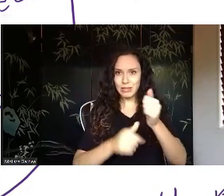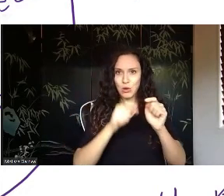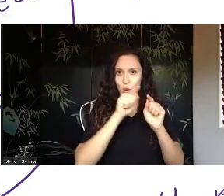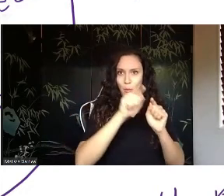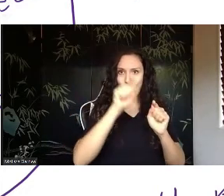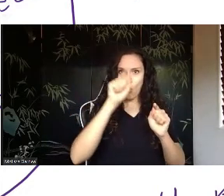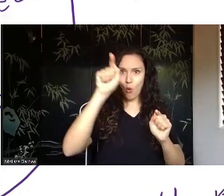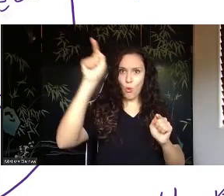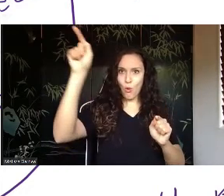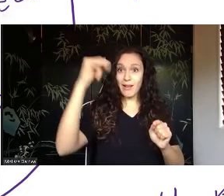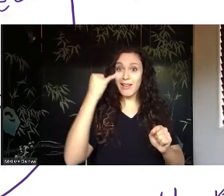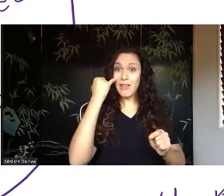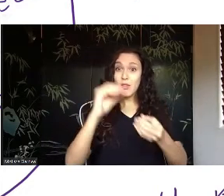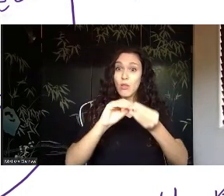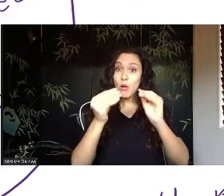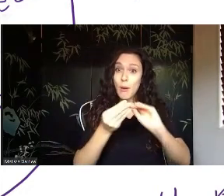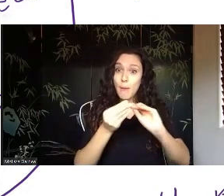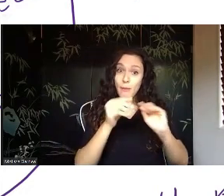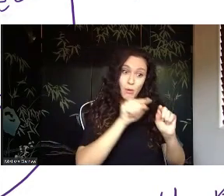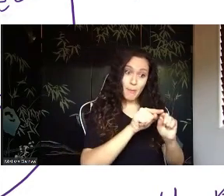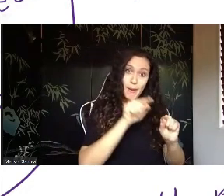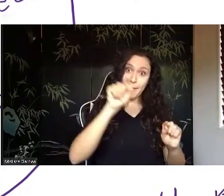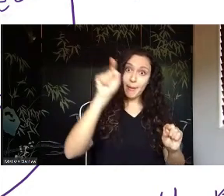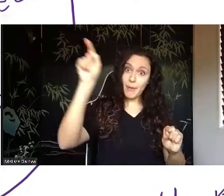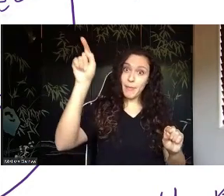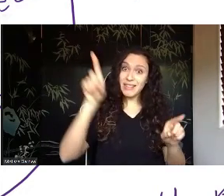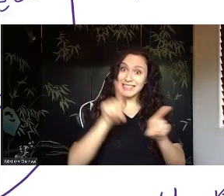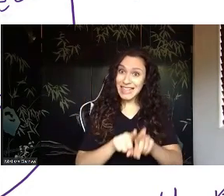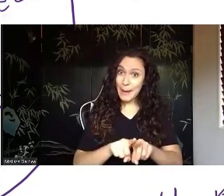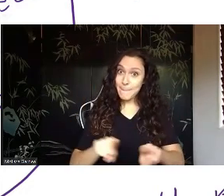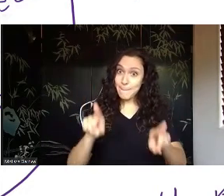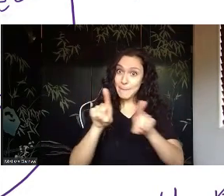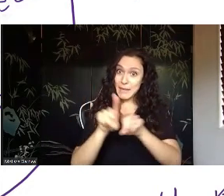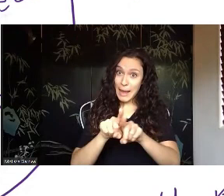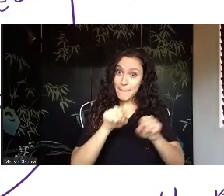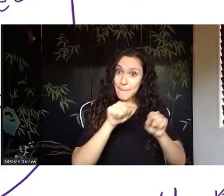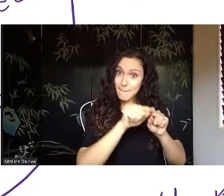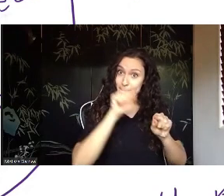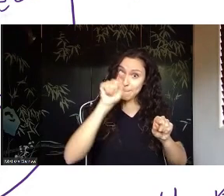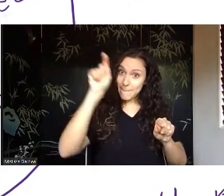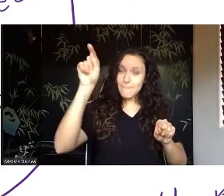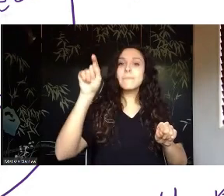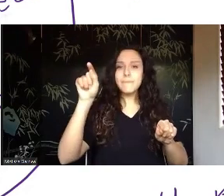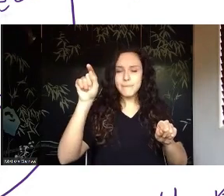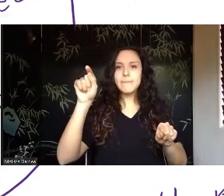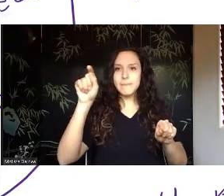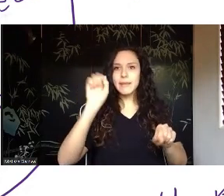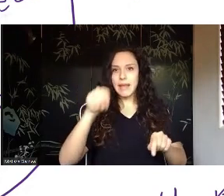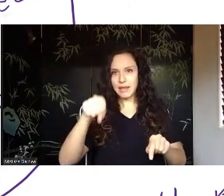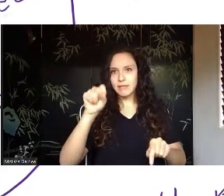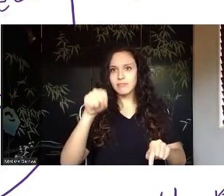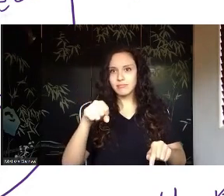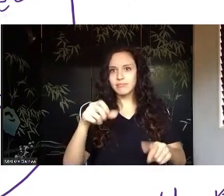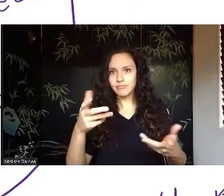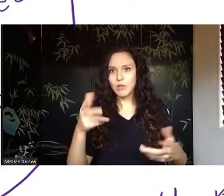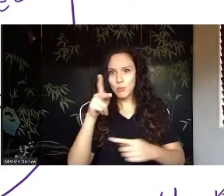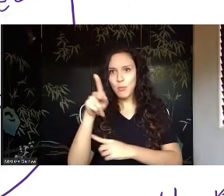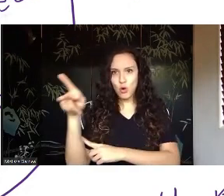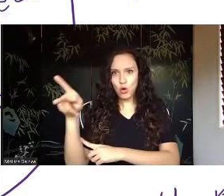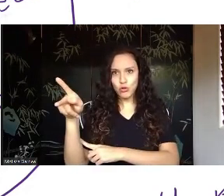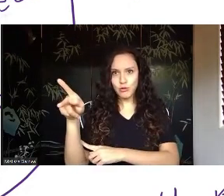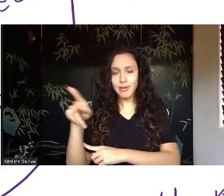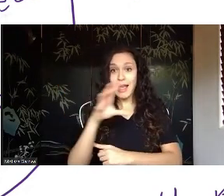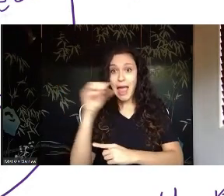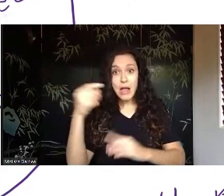each point. If it's the same number over and over again, that means it's the same unit rate over and over again, making it